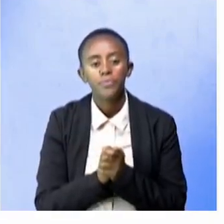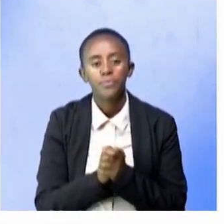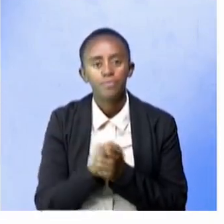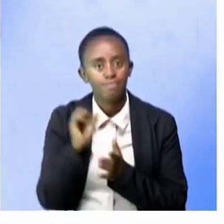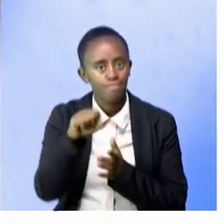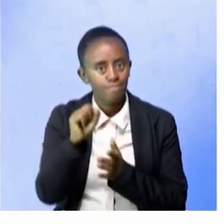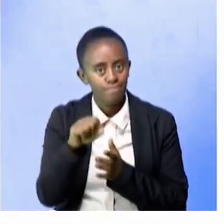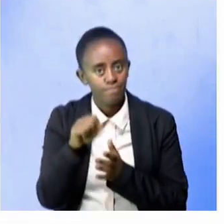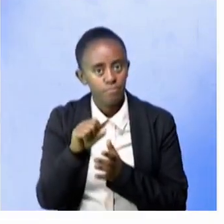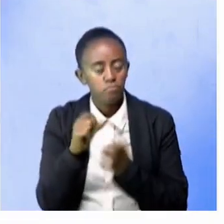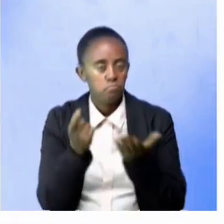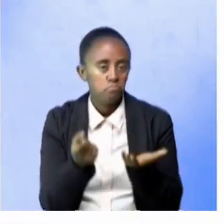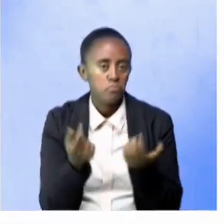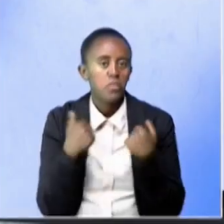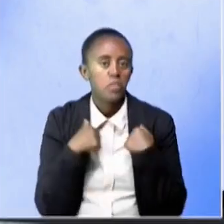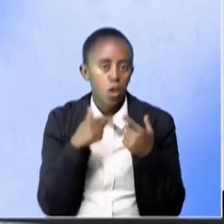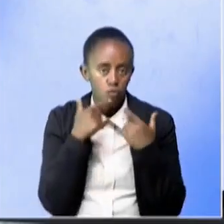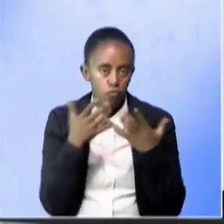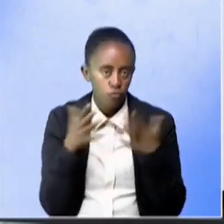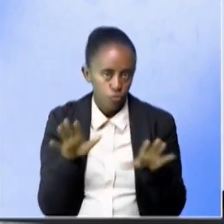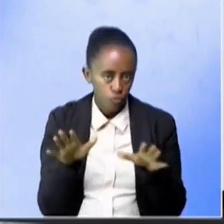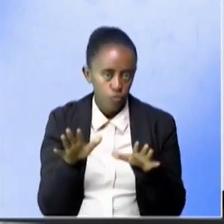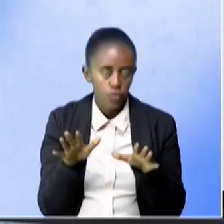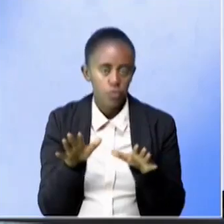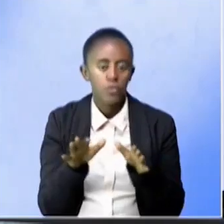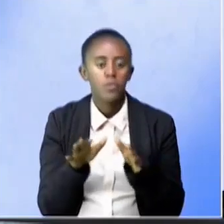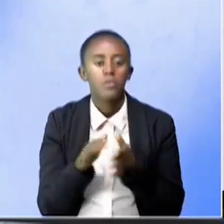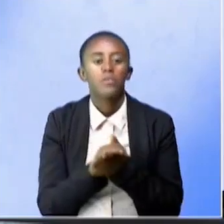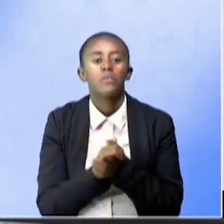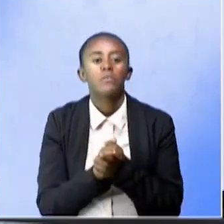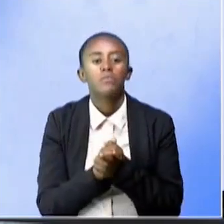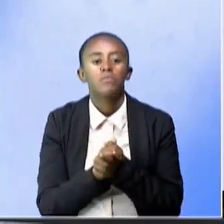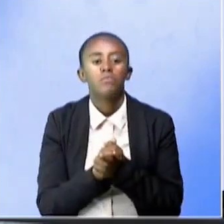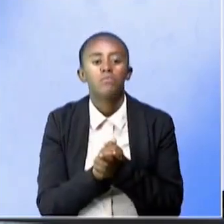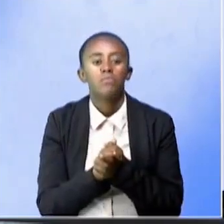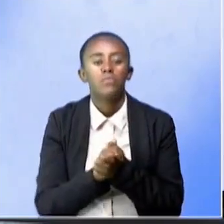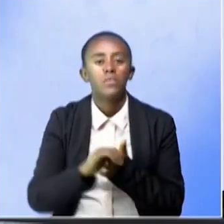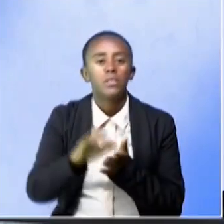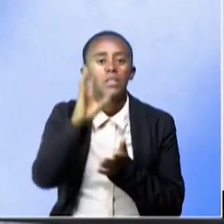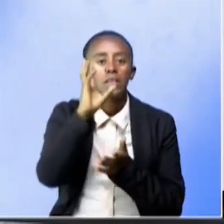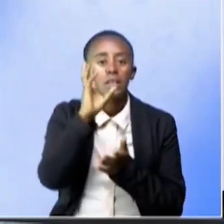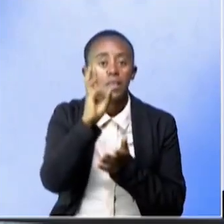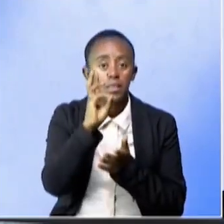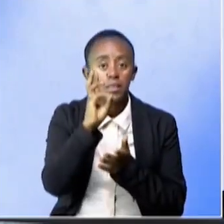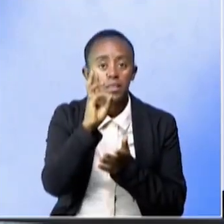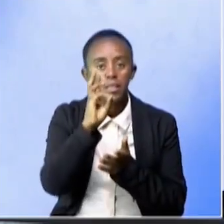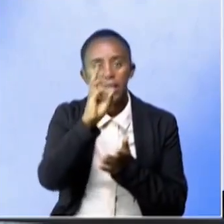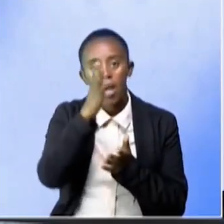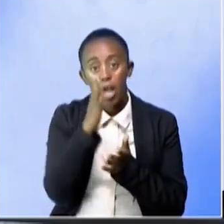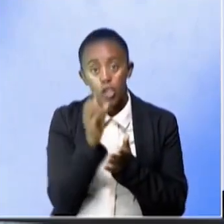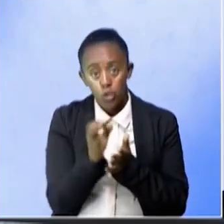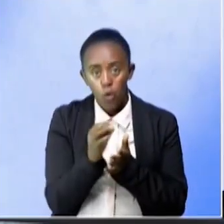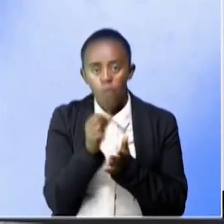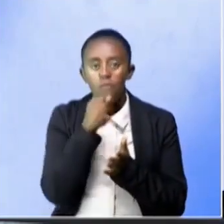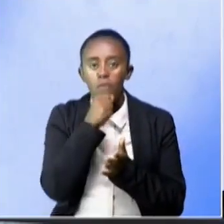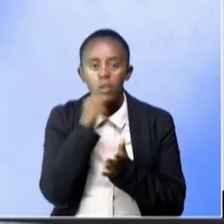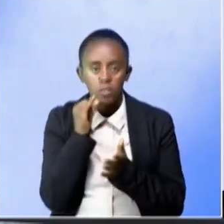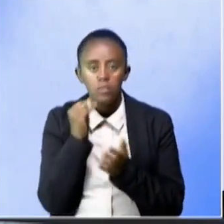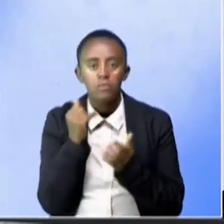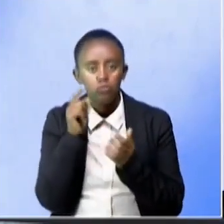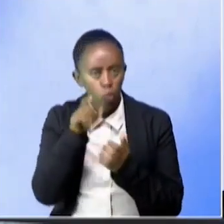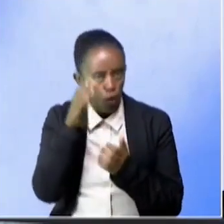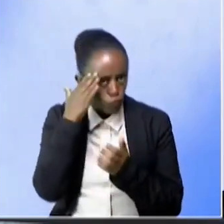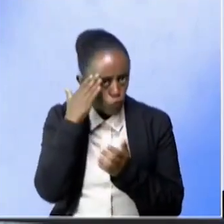Yeah, as I have already stated, there are 6 kinds of adjectives that you have to